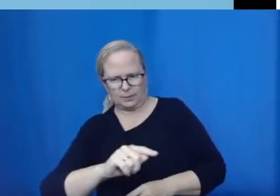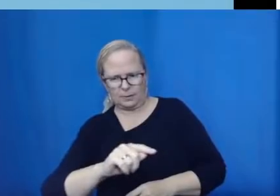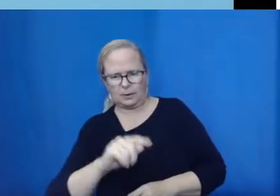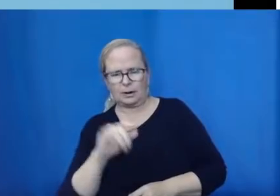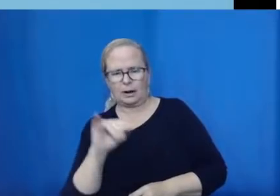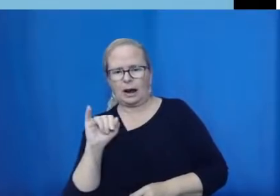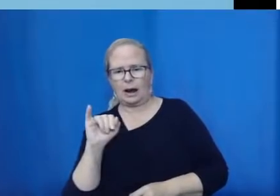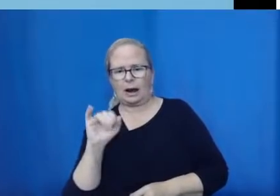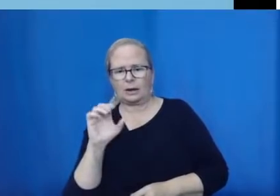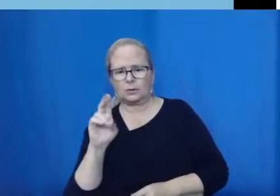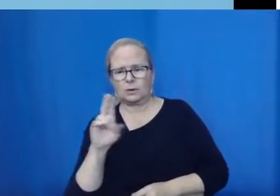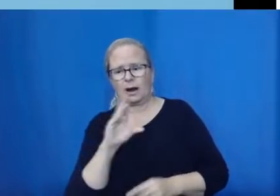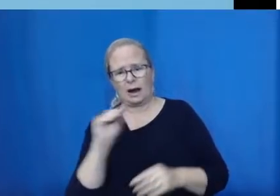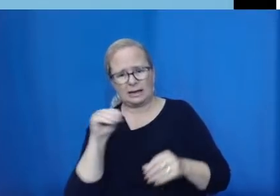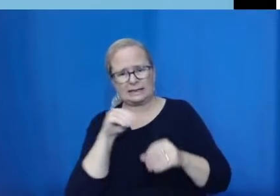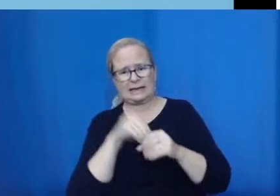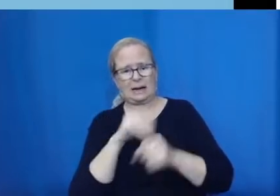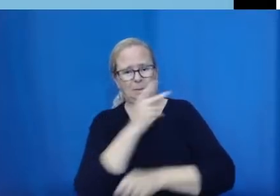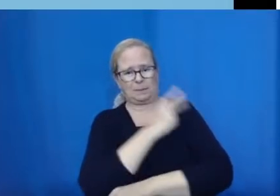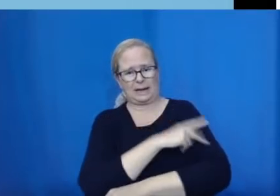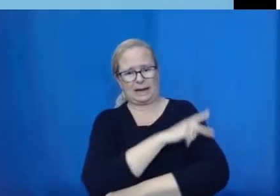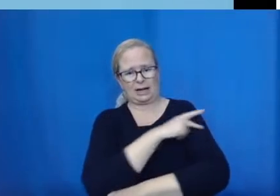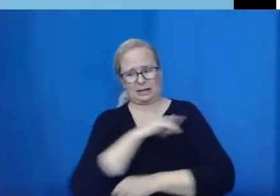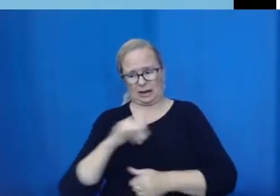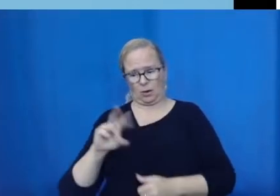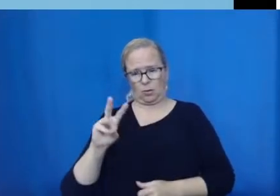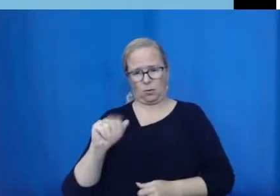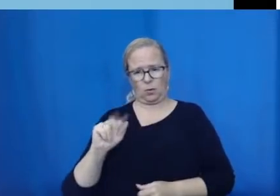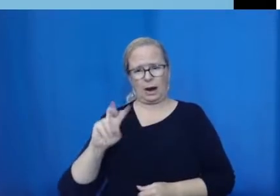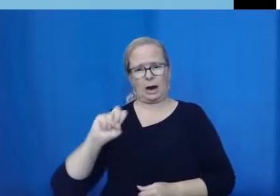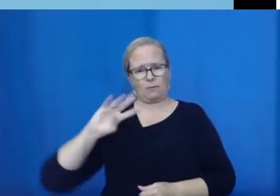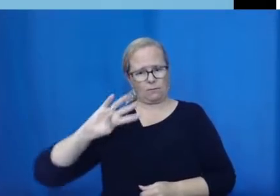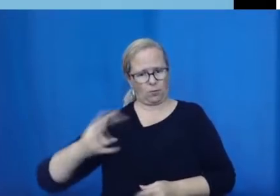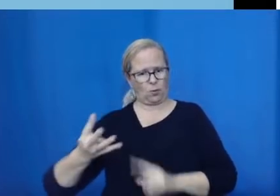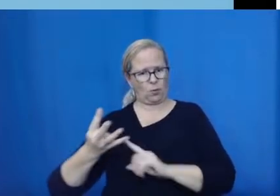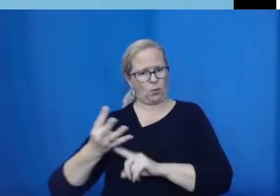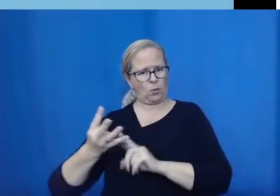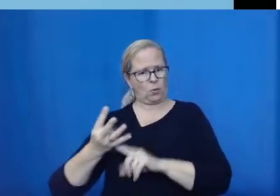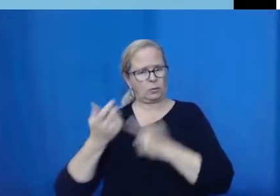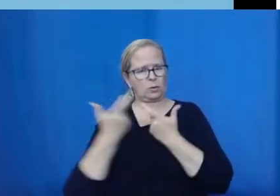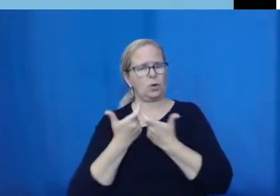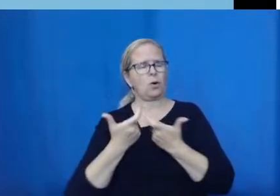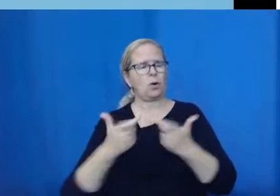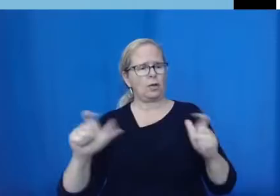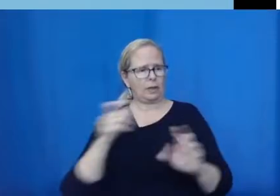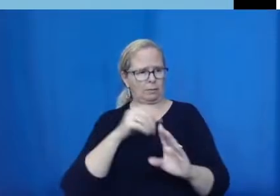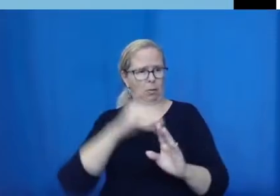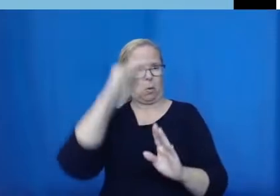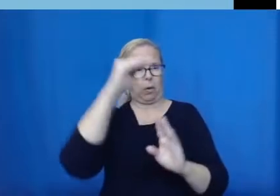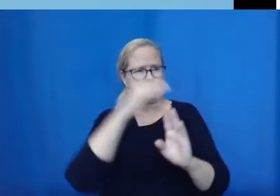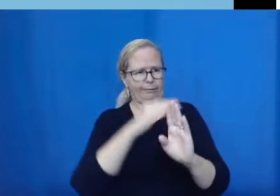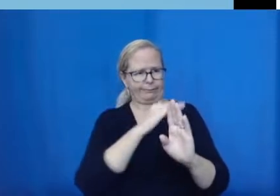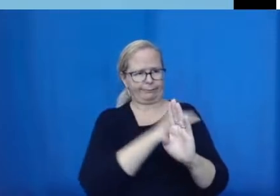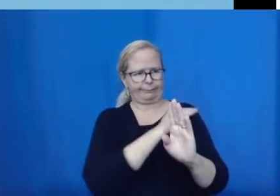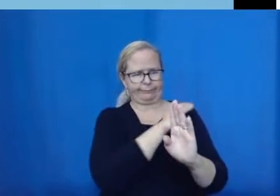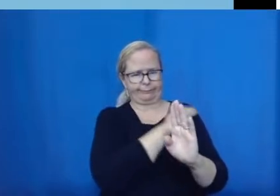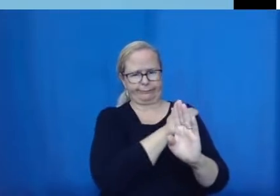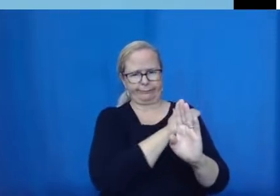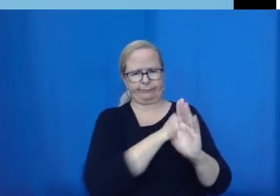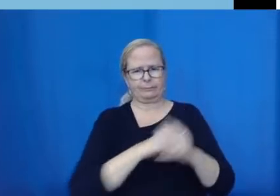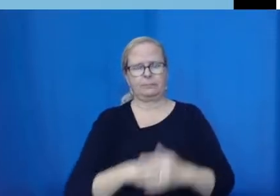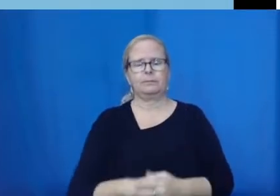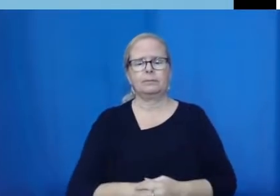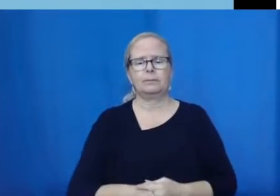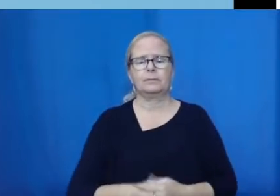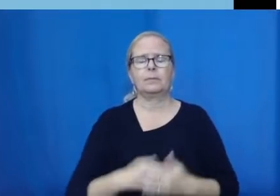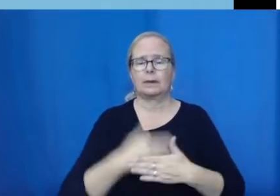we're dwarfing it. Next slide, please. And I always like to talk about the PEDS hospitalizations because we keep being